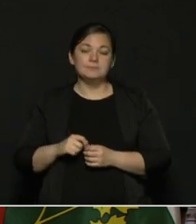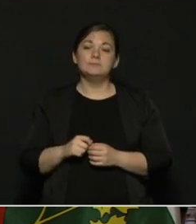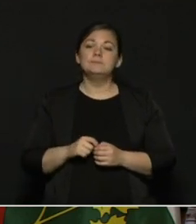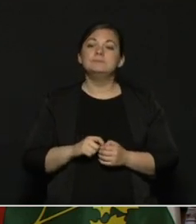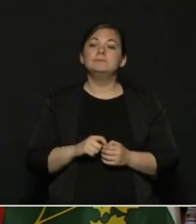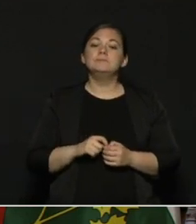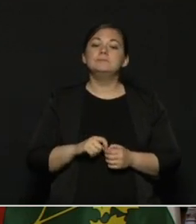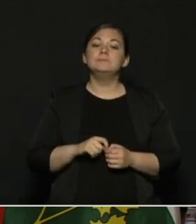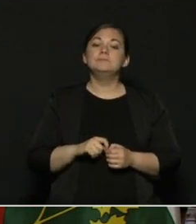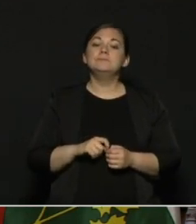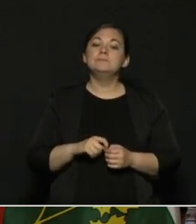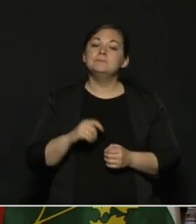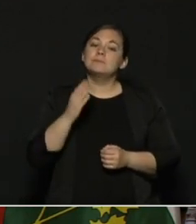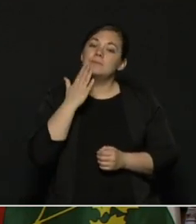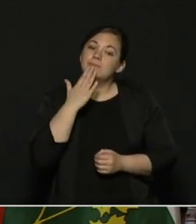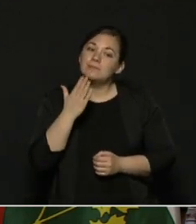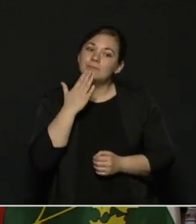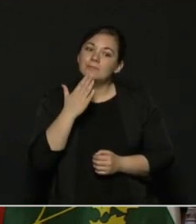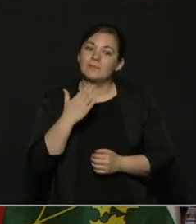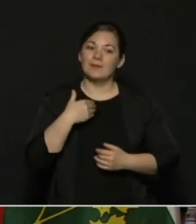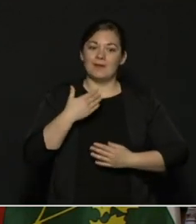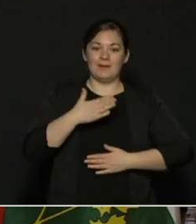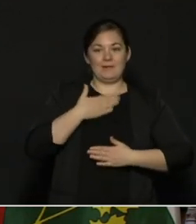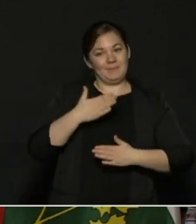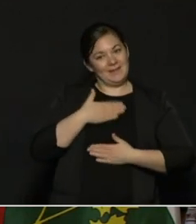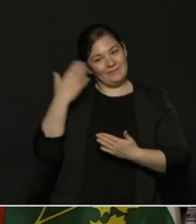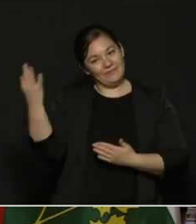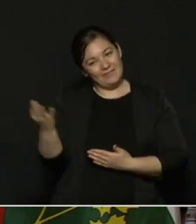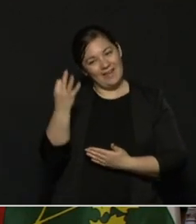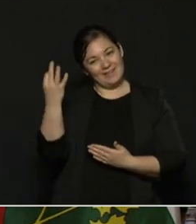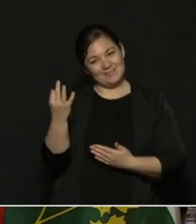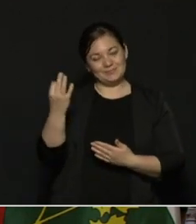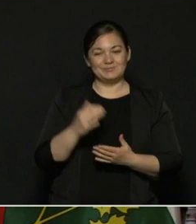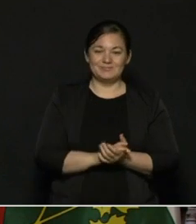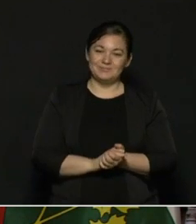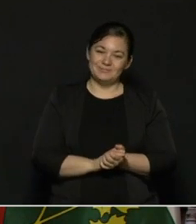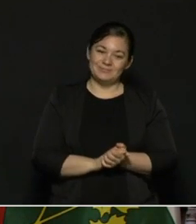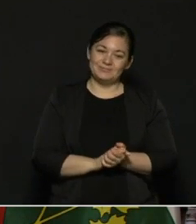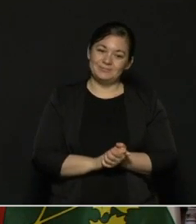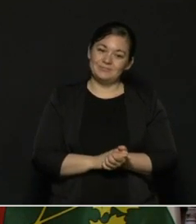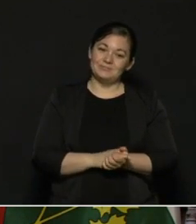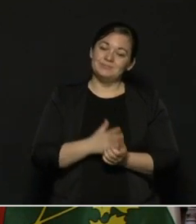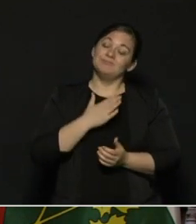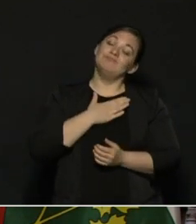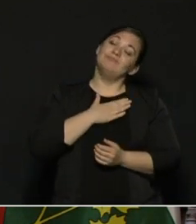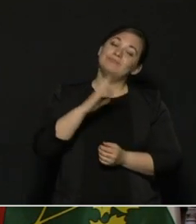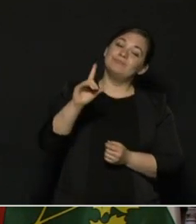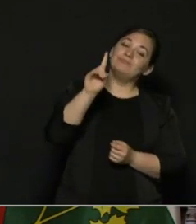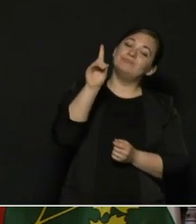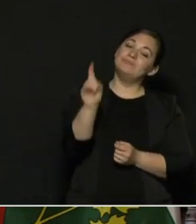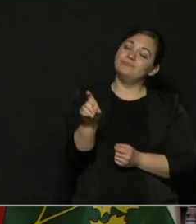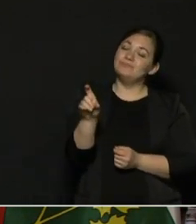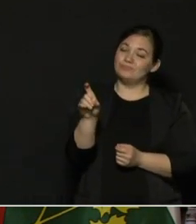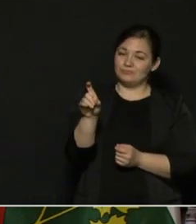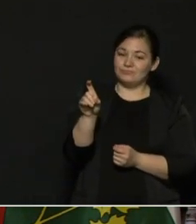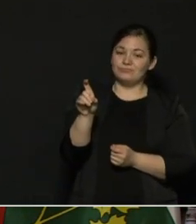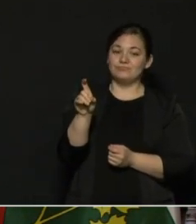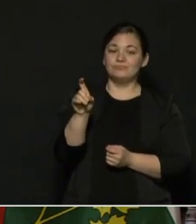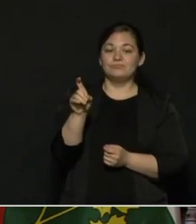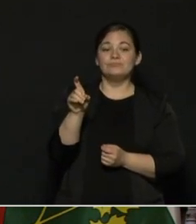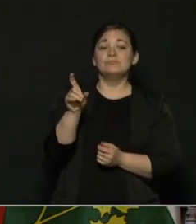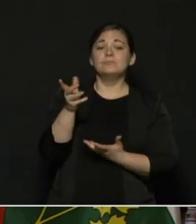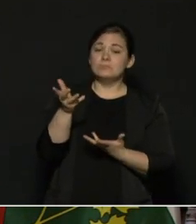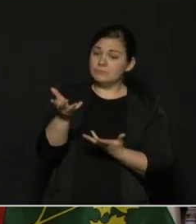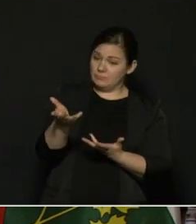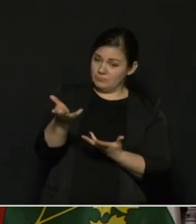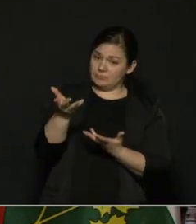good afternoon, doctor, and happy Friday. My question is regarding second infection. So we've been hearing a lot of